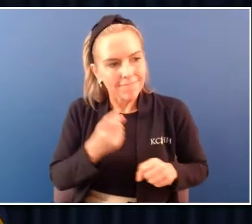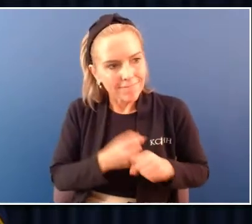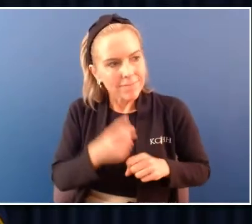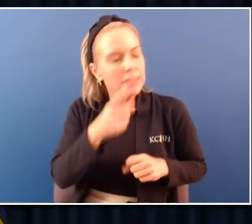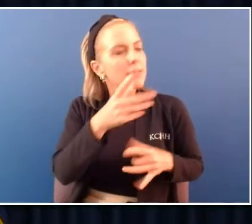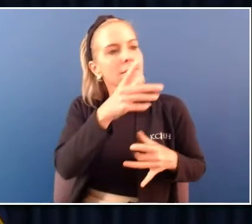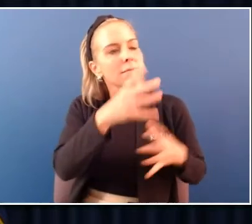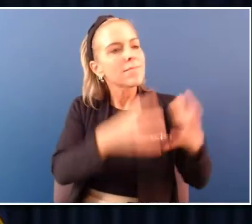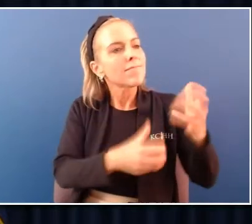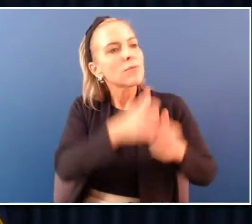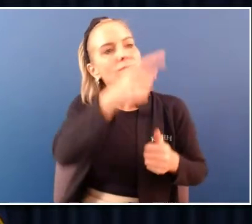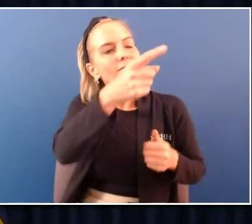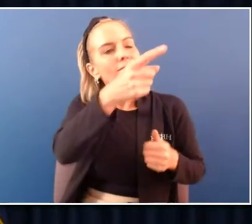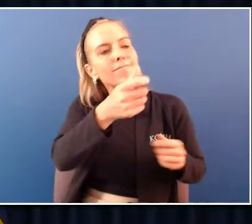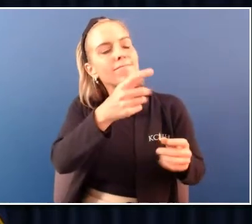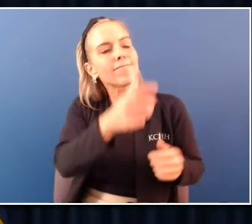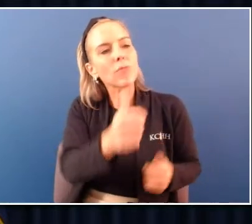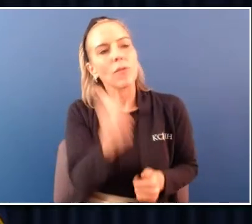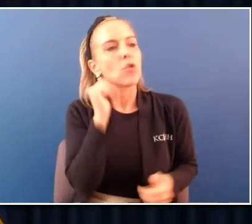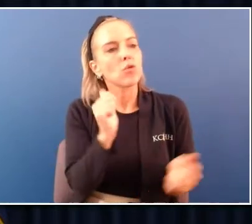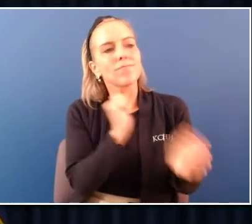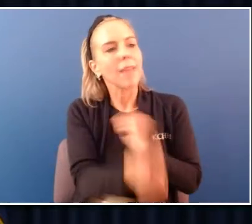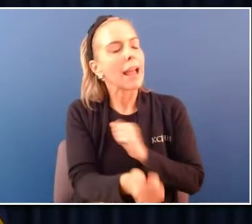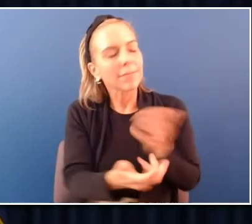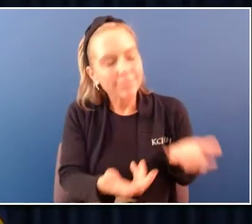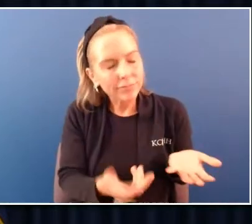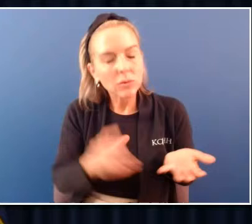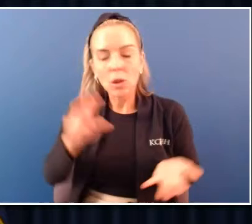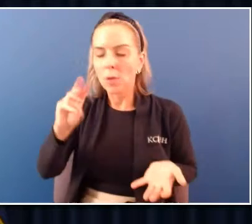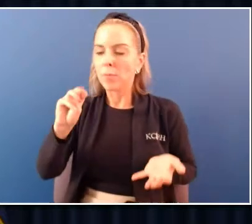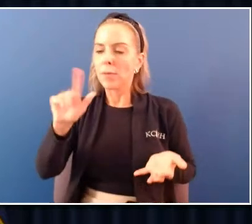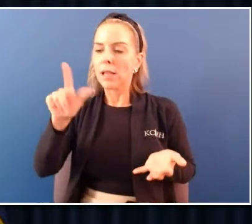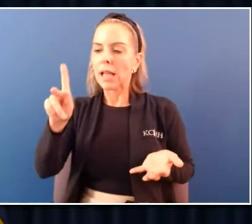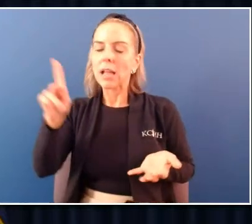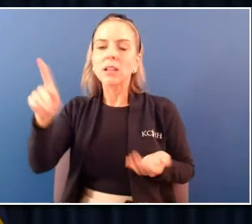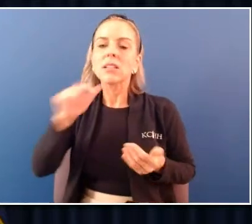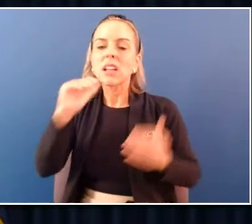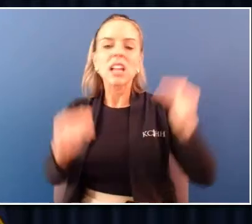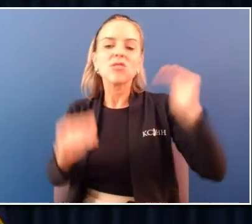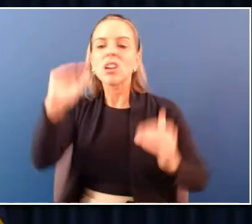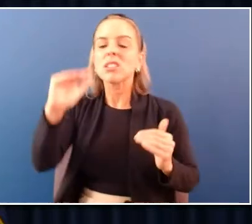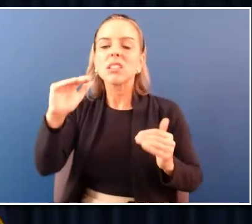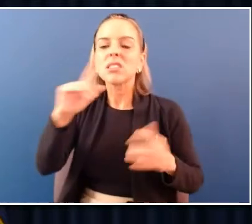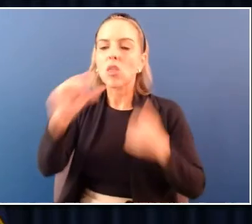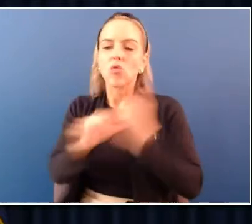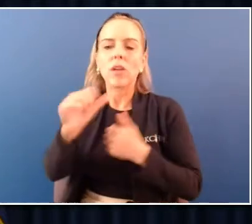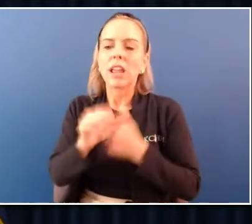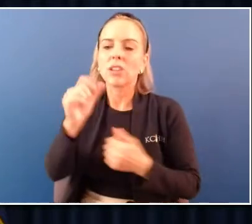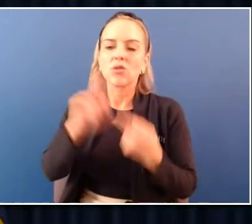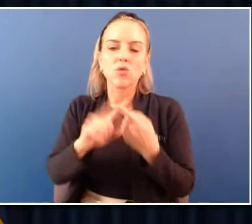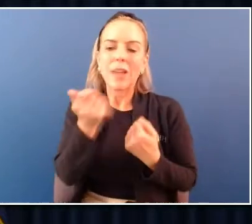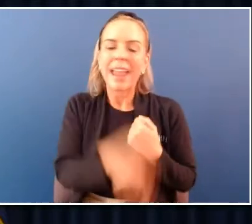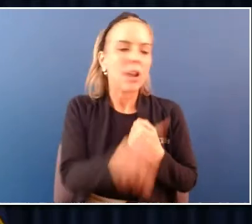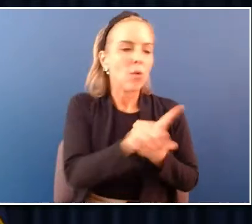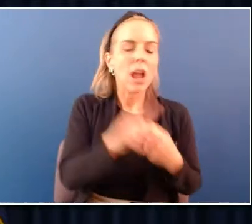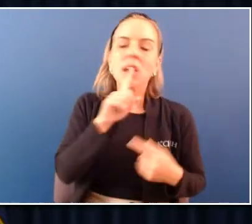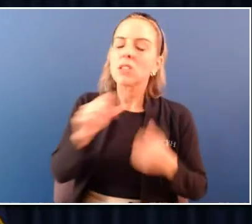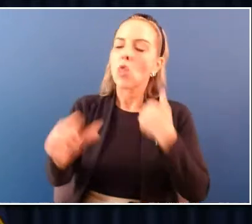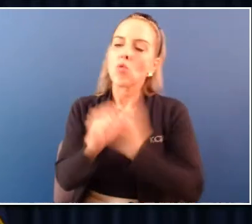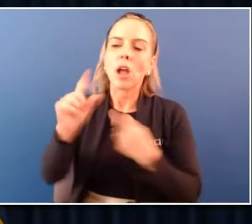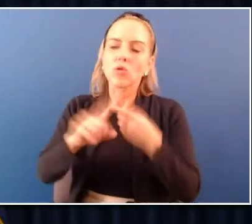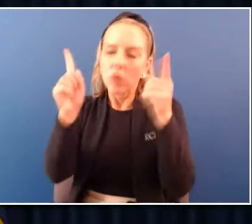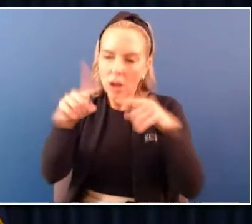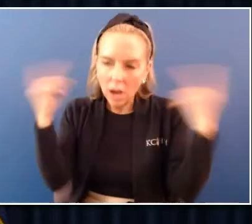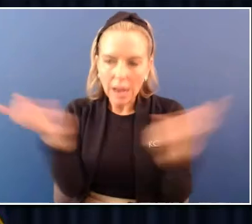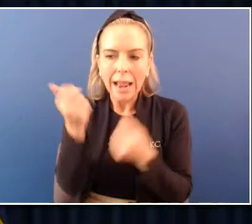to pass it. Martin Luther King Jr. once said, "Injustice anywhere is a threat to justice everywhere." After years of inaction, I decided we could